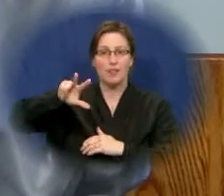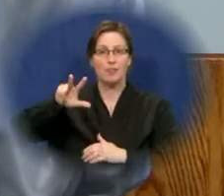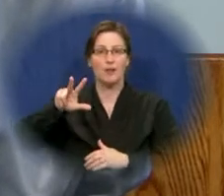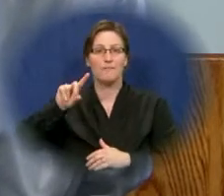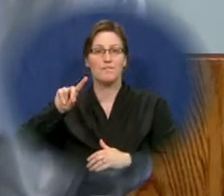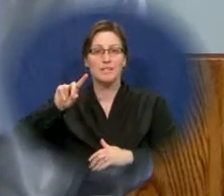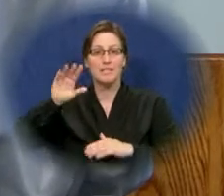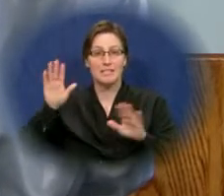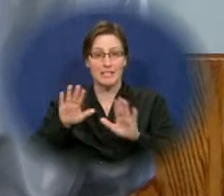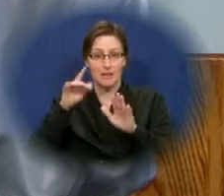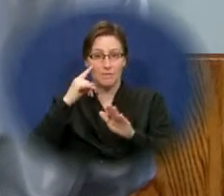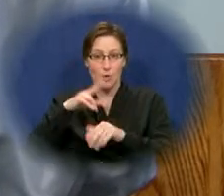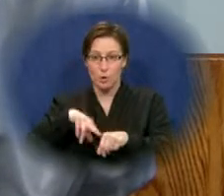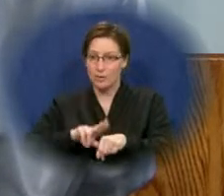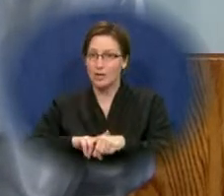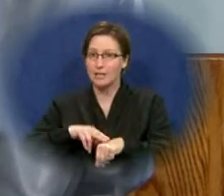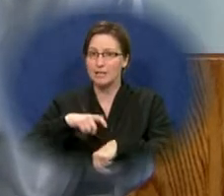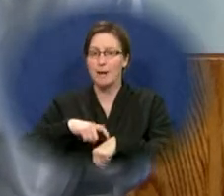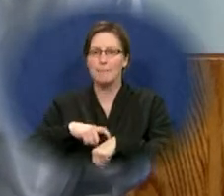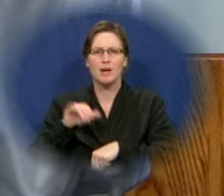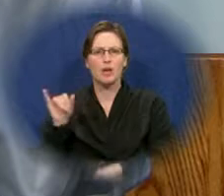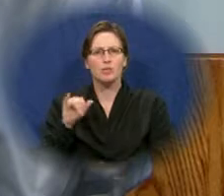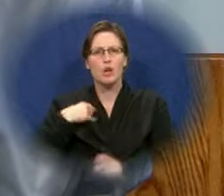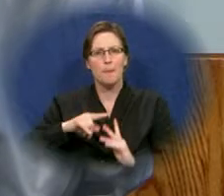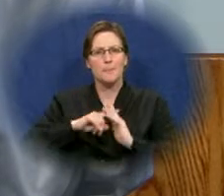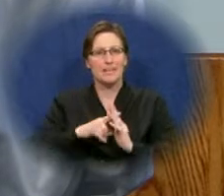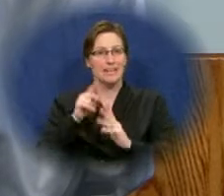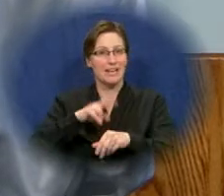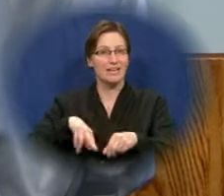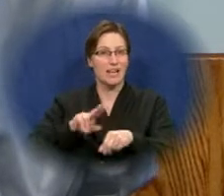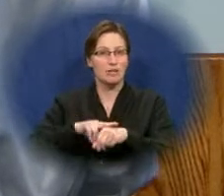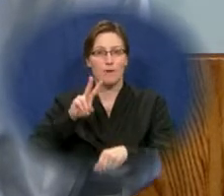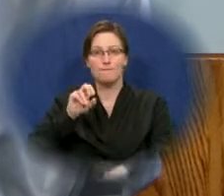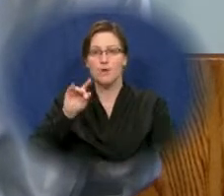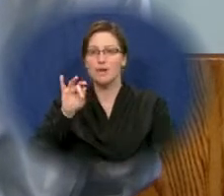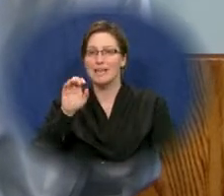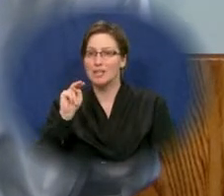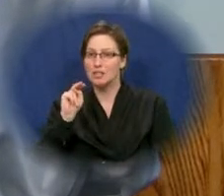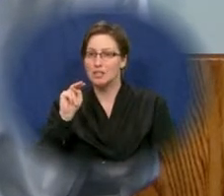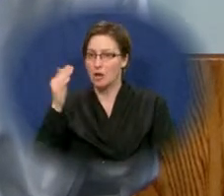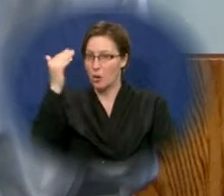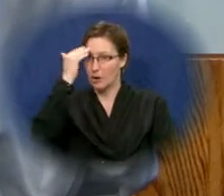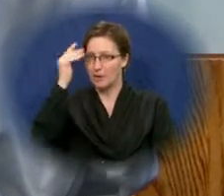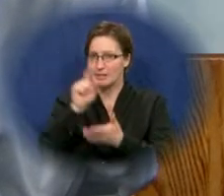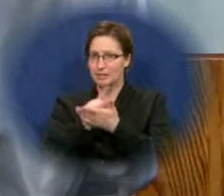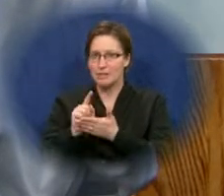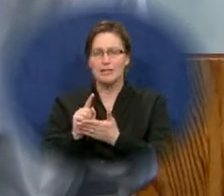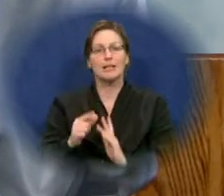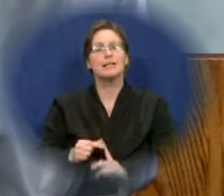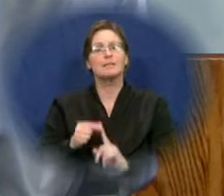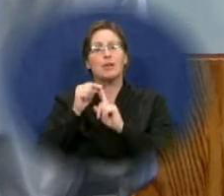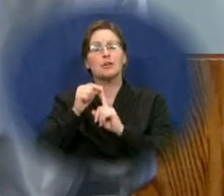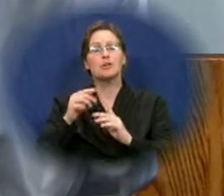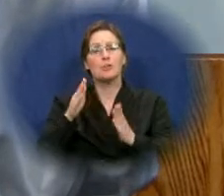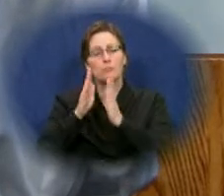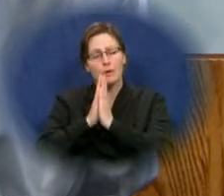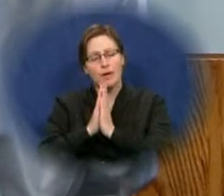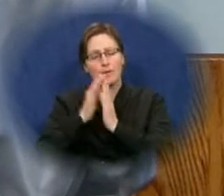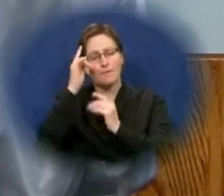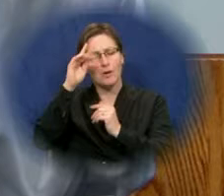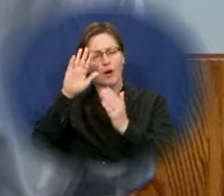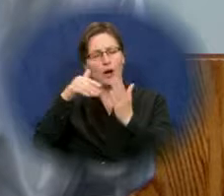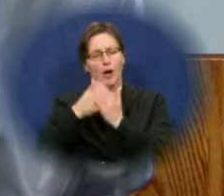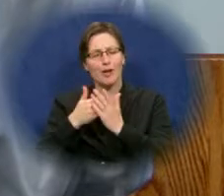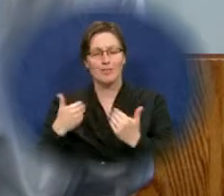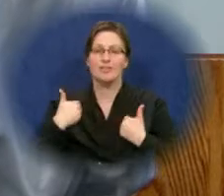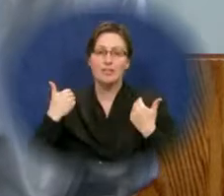Sunday of Ordinary Time. Also the beginning of National Vocation Awareness Week. Special prayer of openness for